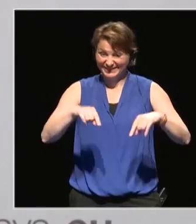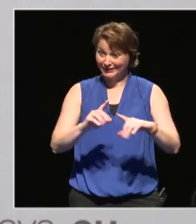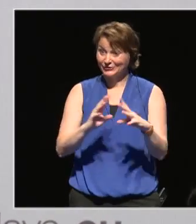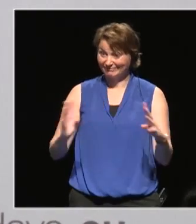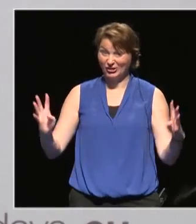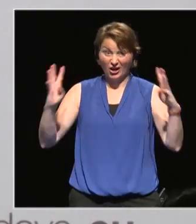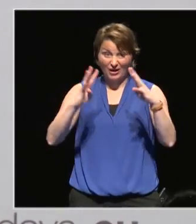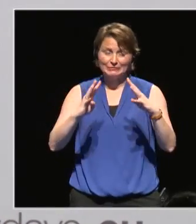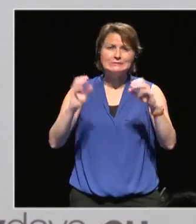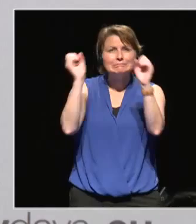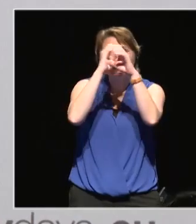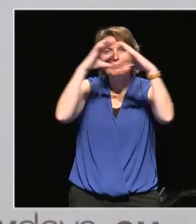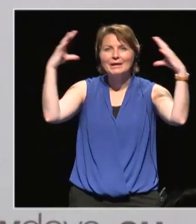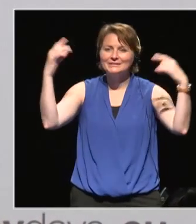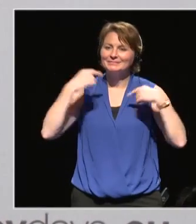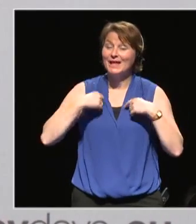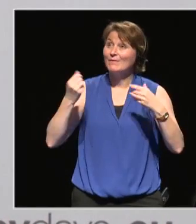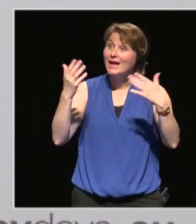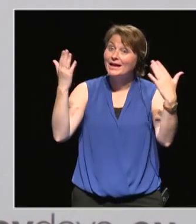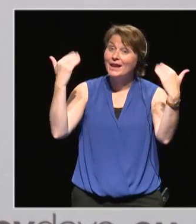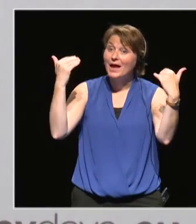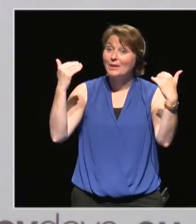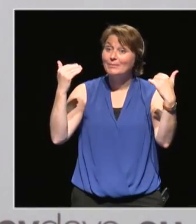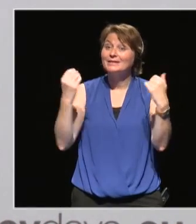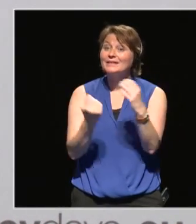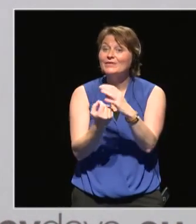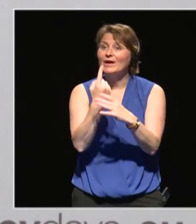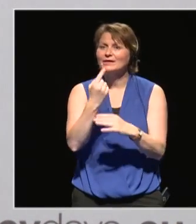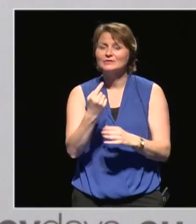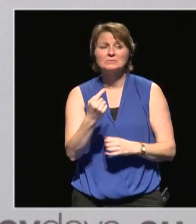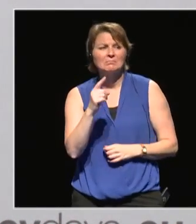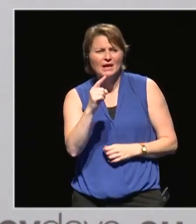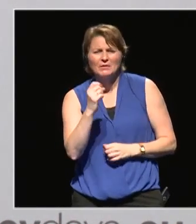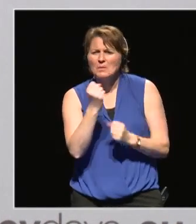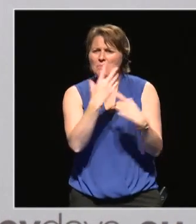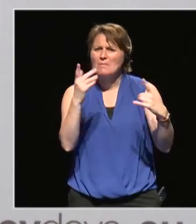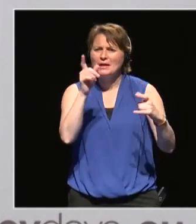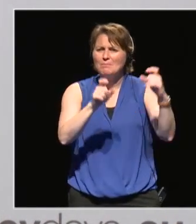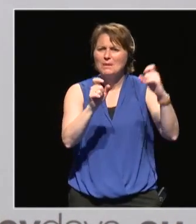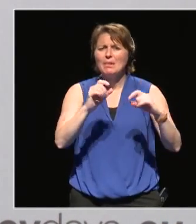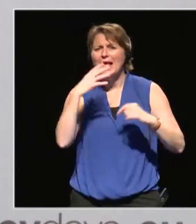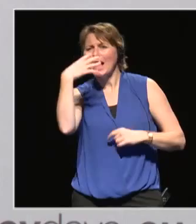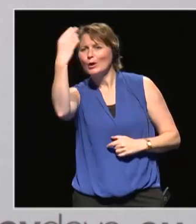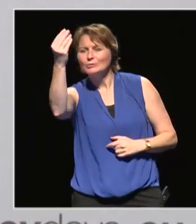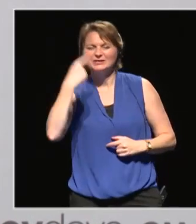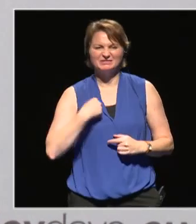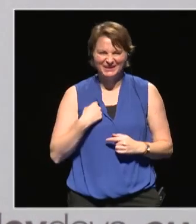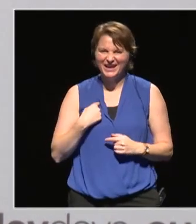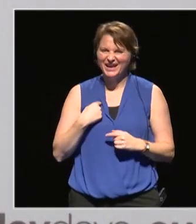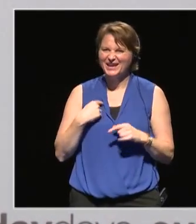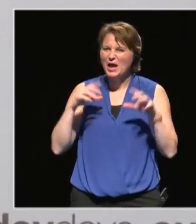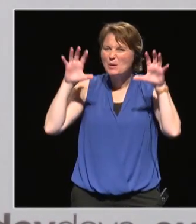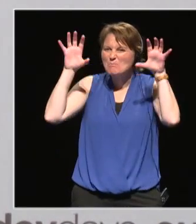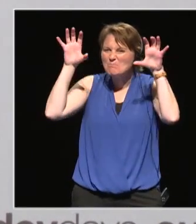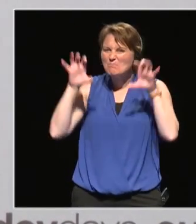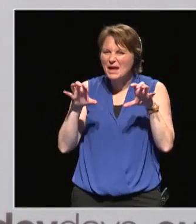a conference of the parties, there would be outside lots of people in polar bear costumes trying to raise